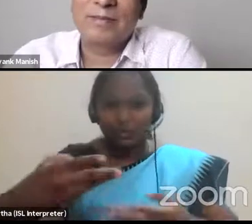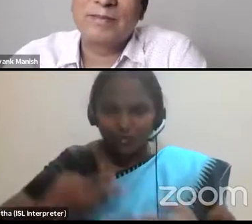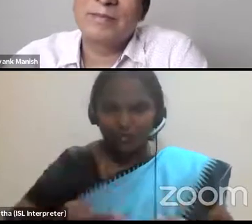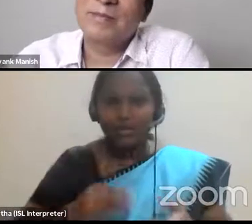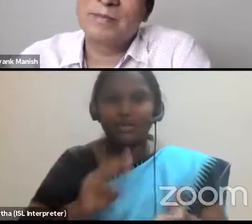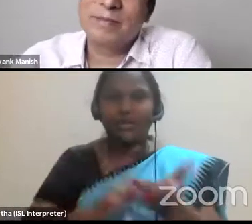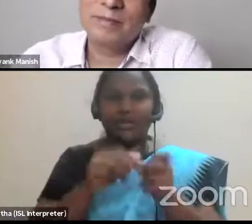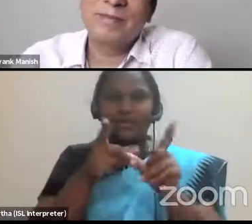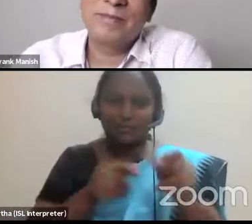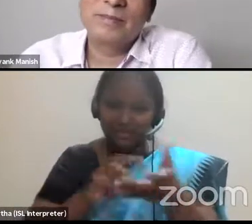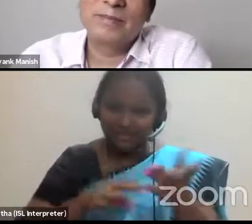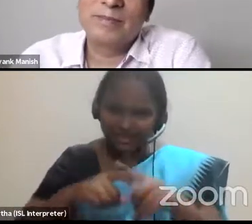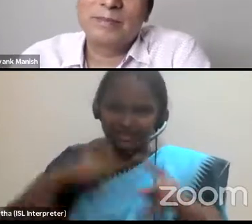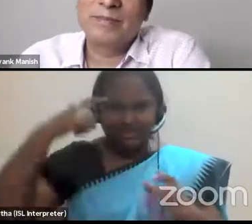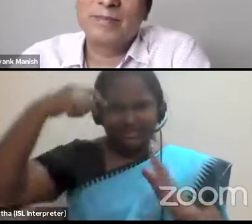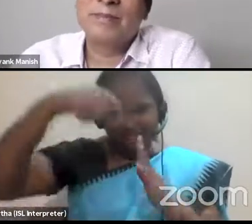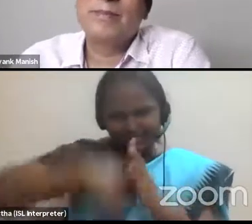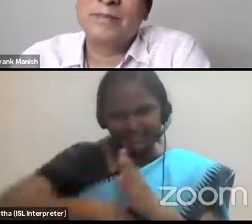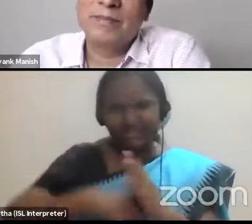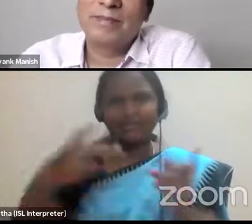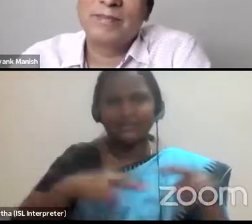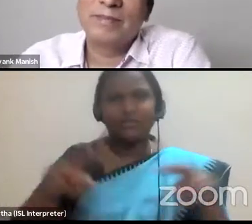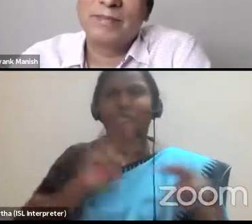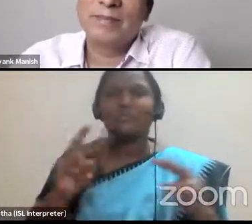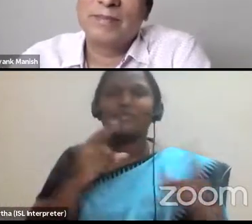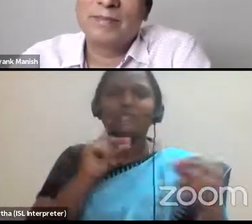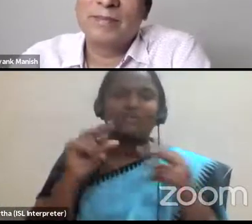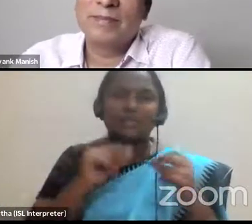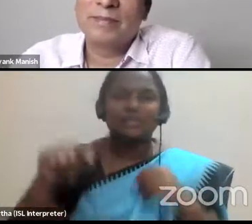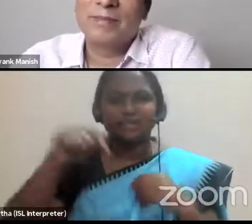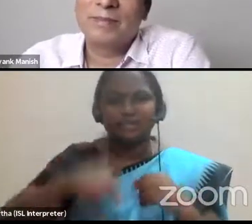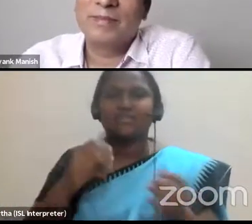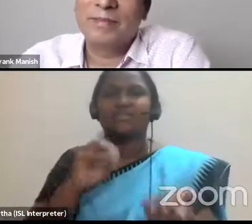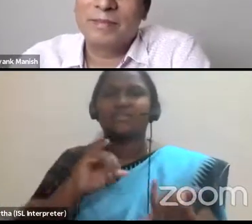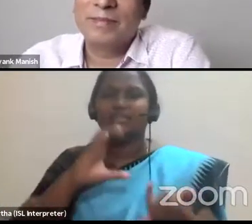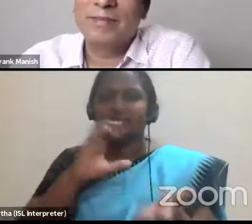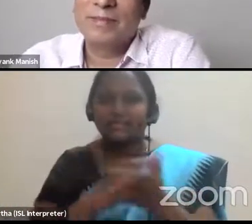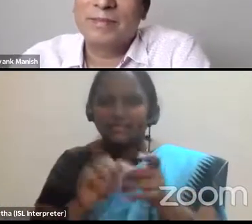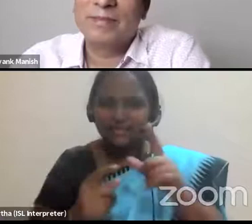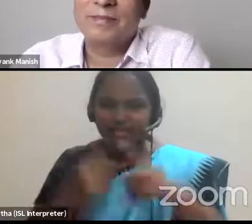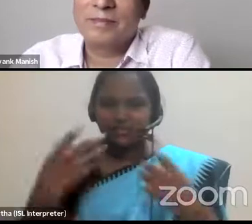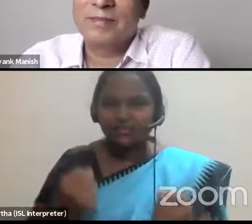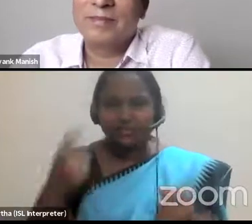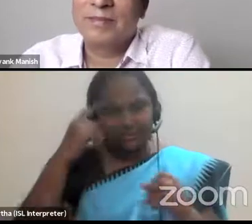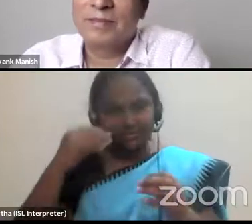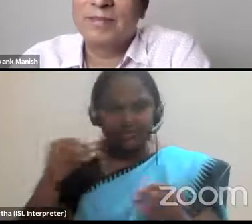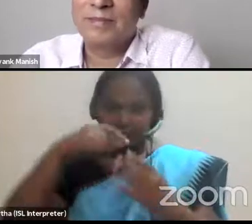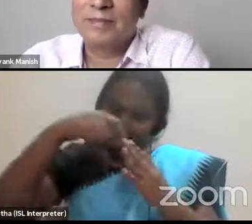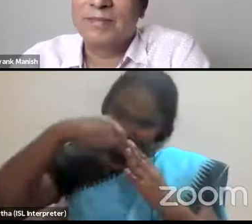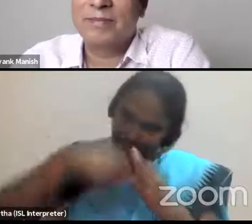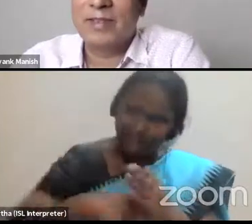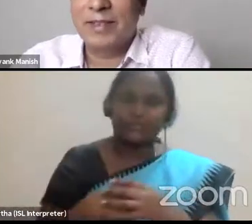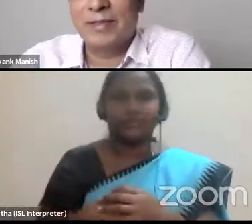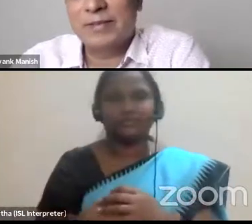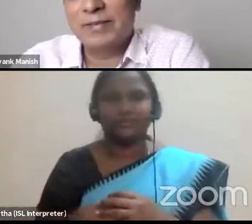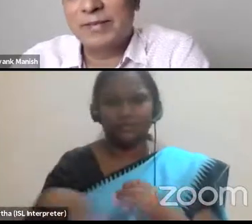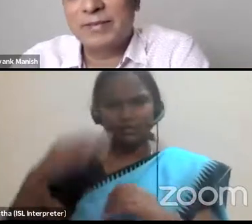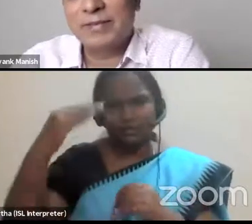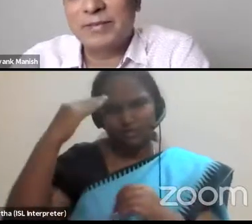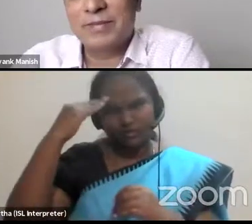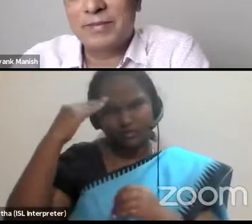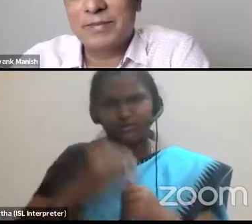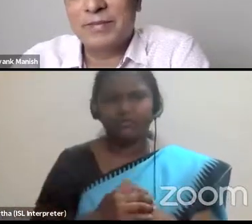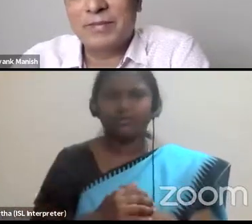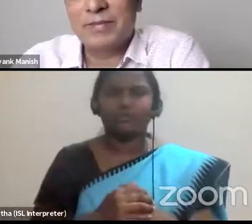are detailed bios of both of our speakers here in the chat window for those who wanted to dive in deeper. So